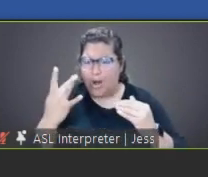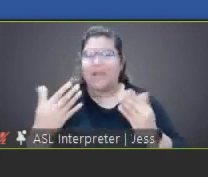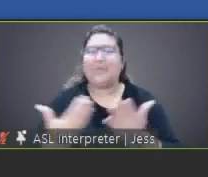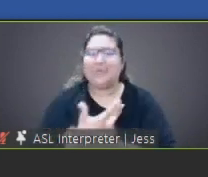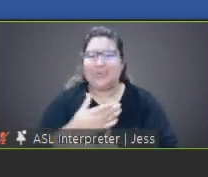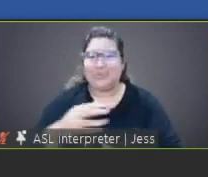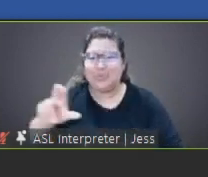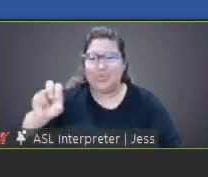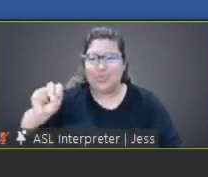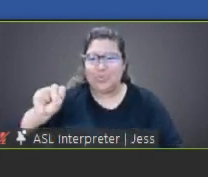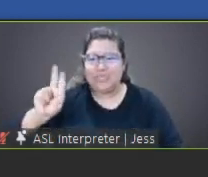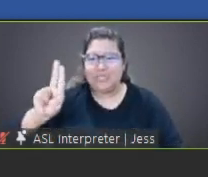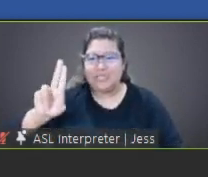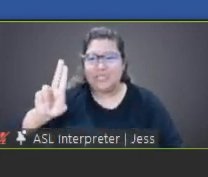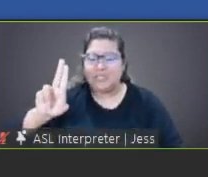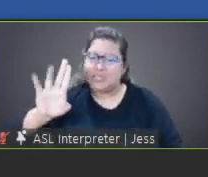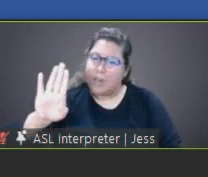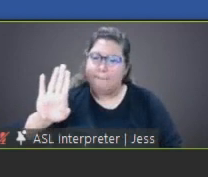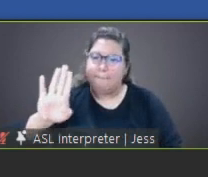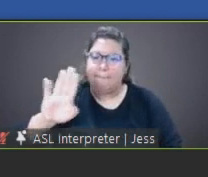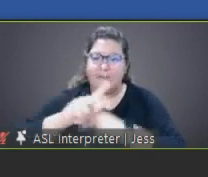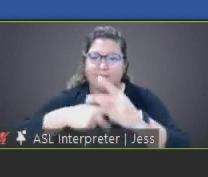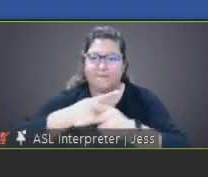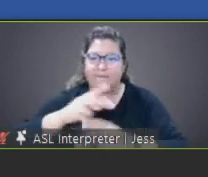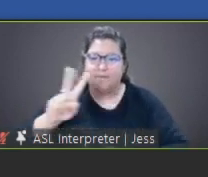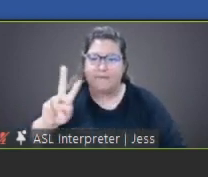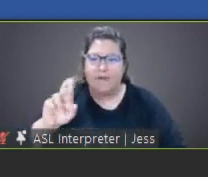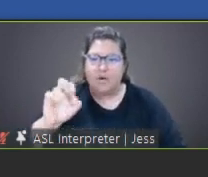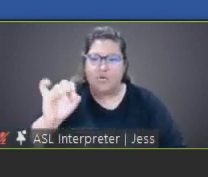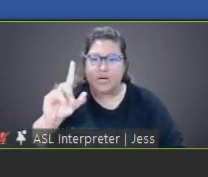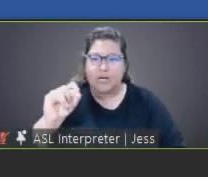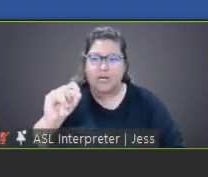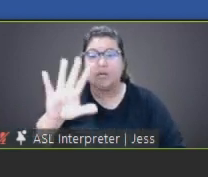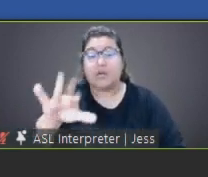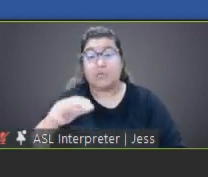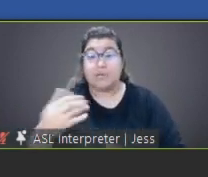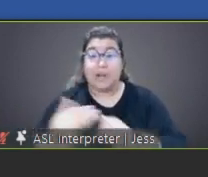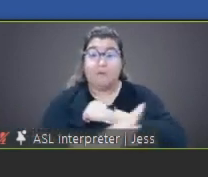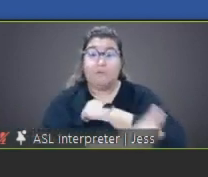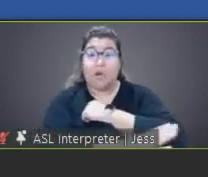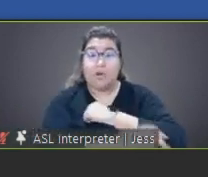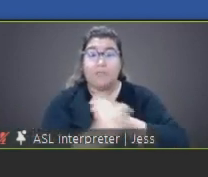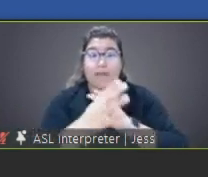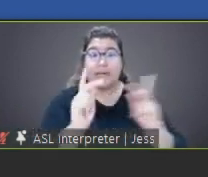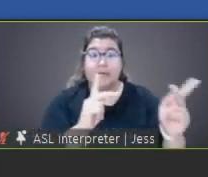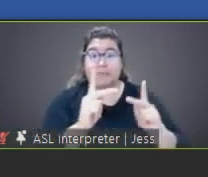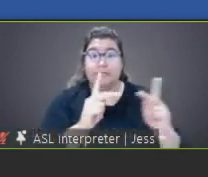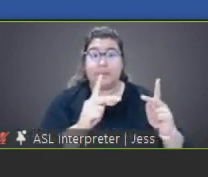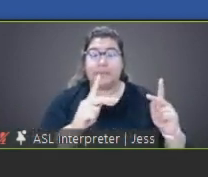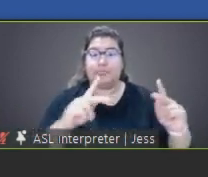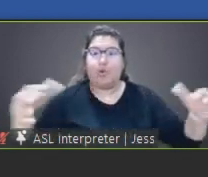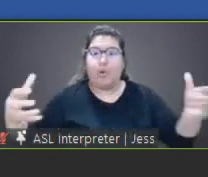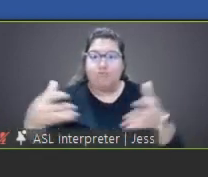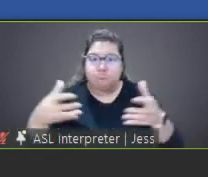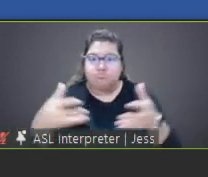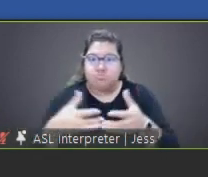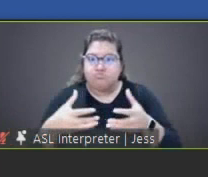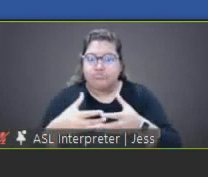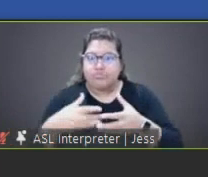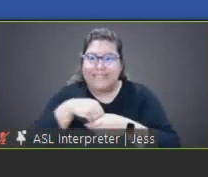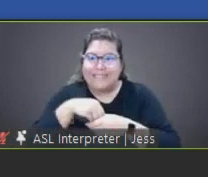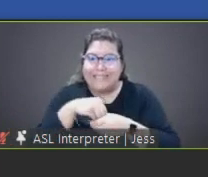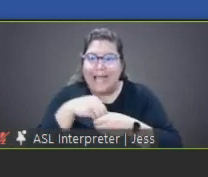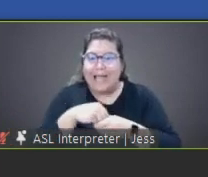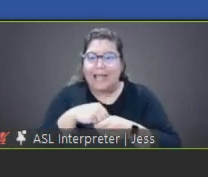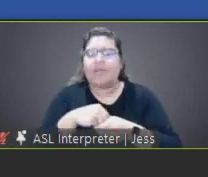as we get further into the fall, people move indoors, and that certainly could be increasing transmission. But we also know that there are a number of these